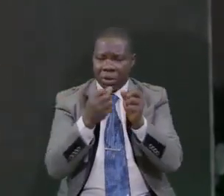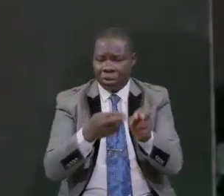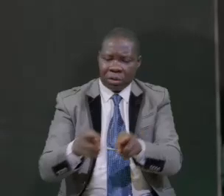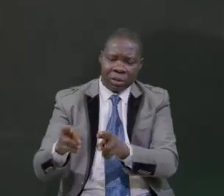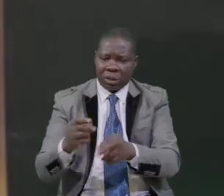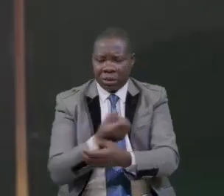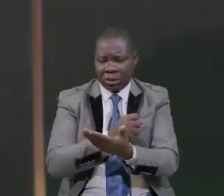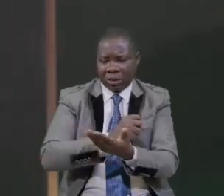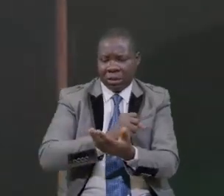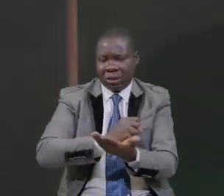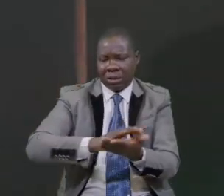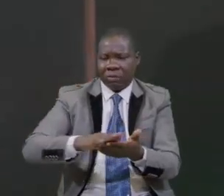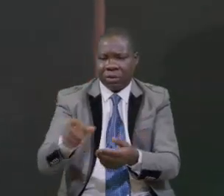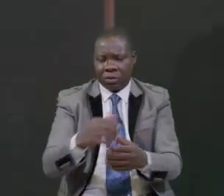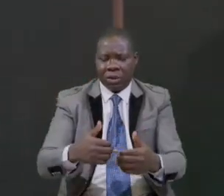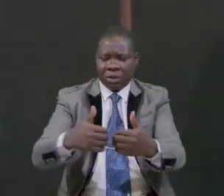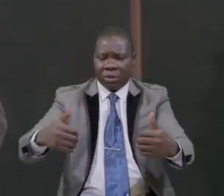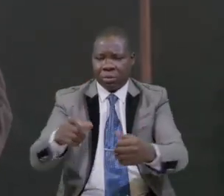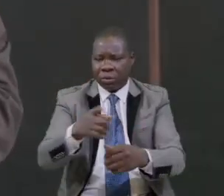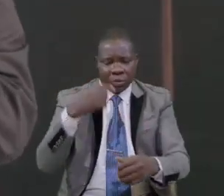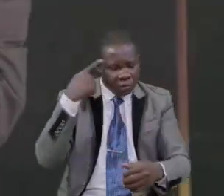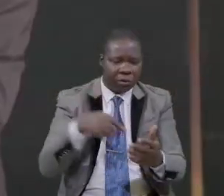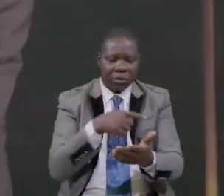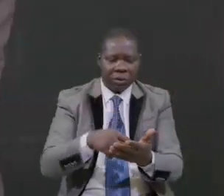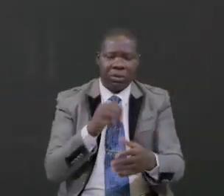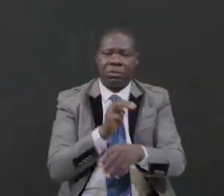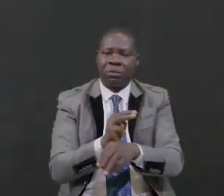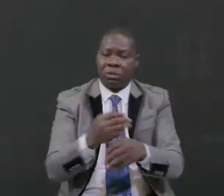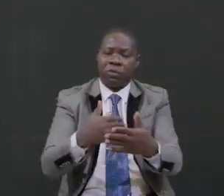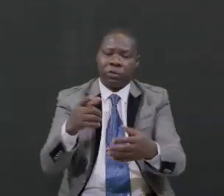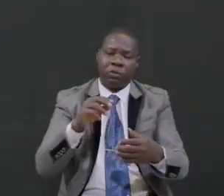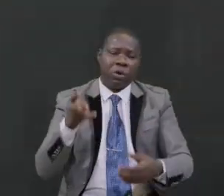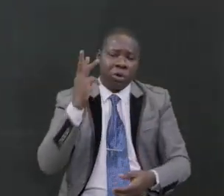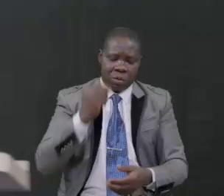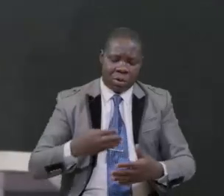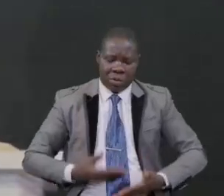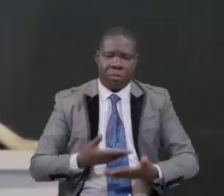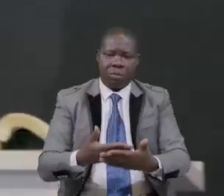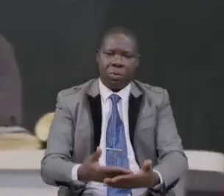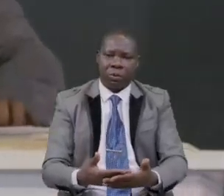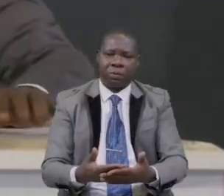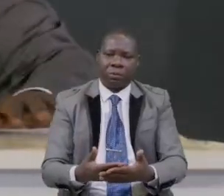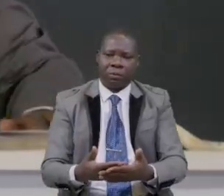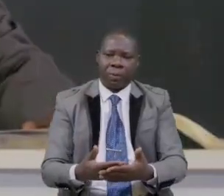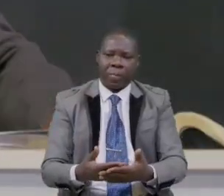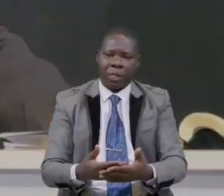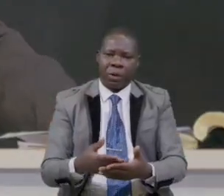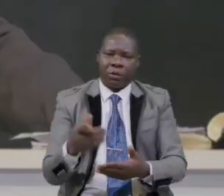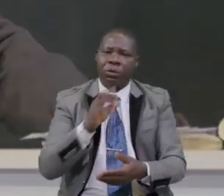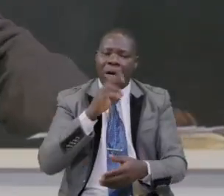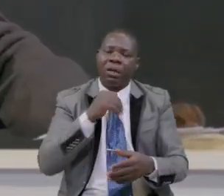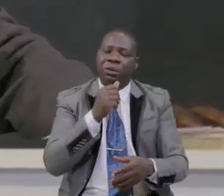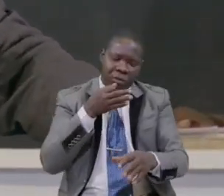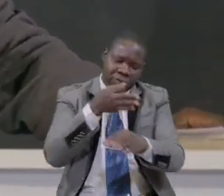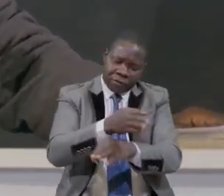this ministry, even before you were born. We're not, forced to be born again, so